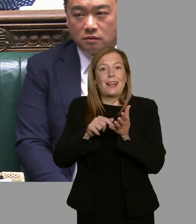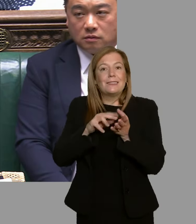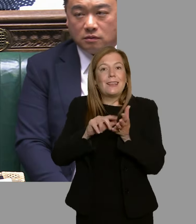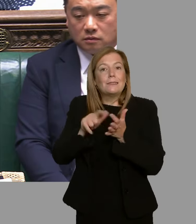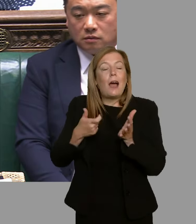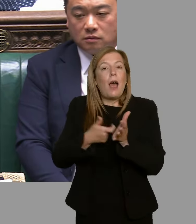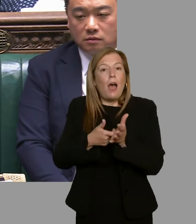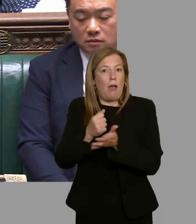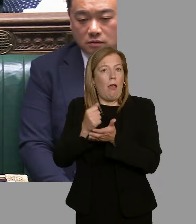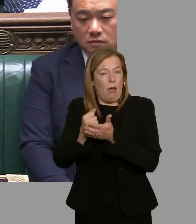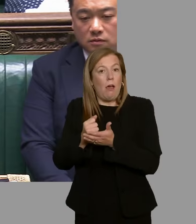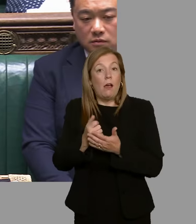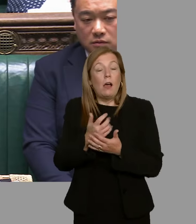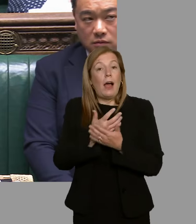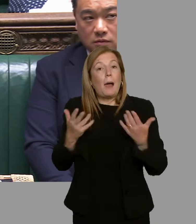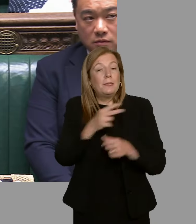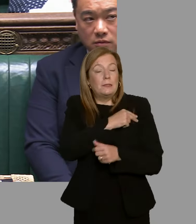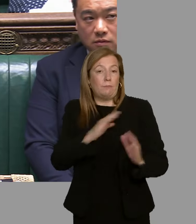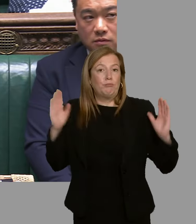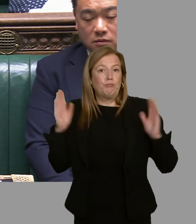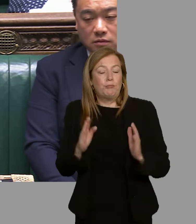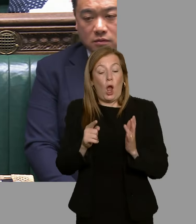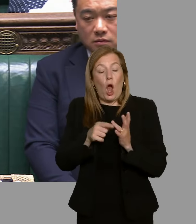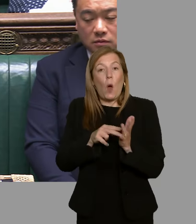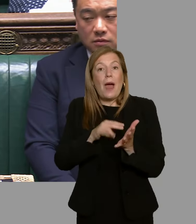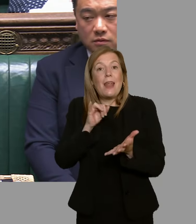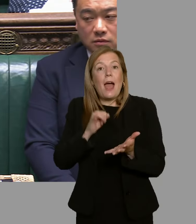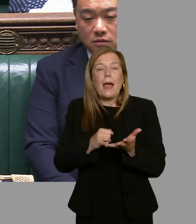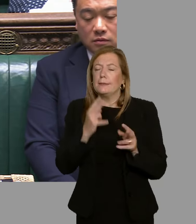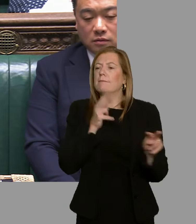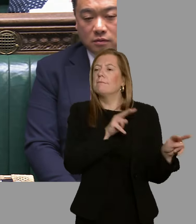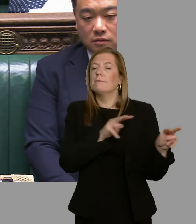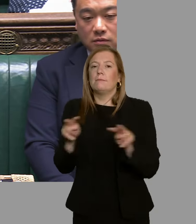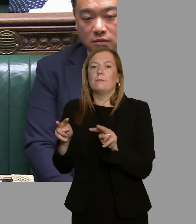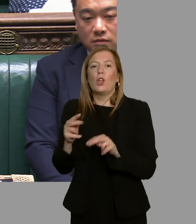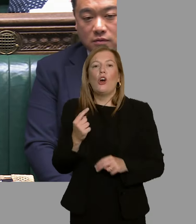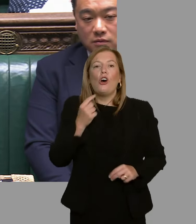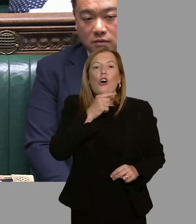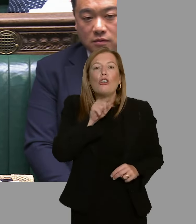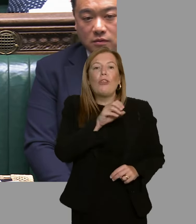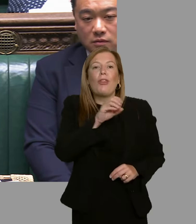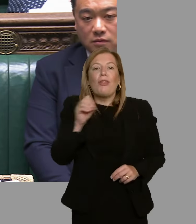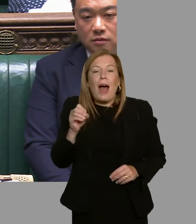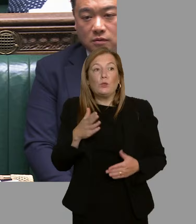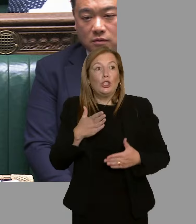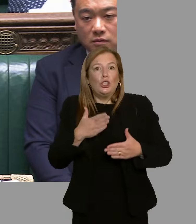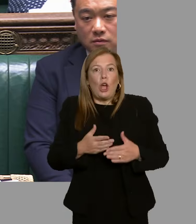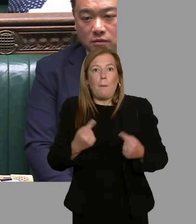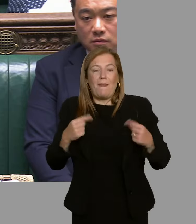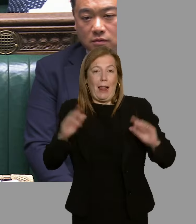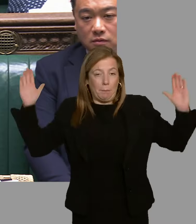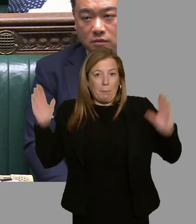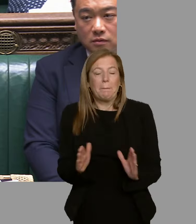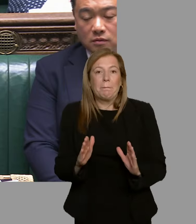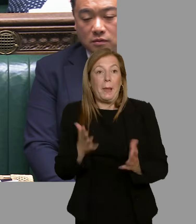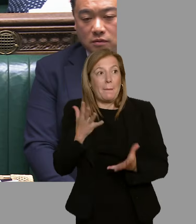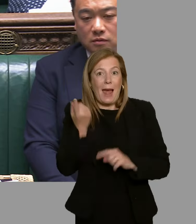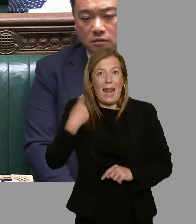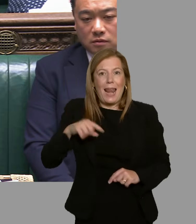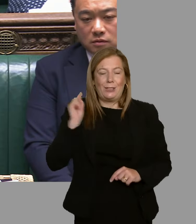there are 100,000 fewer jobs than a year ago. And this was before his jobs tax, which will